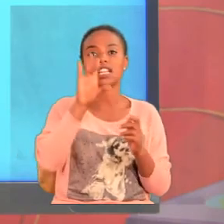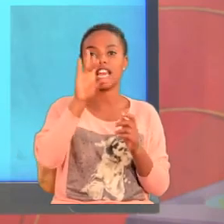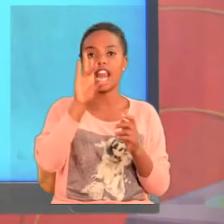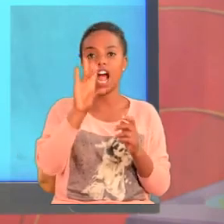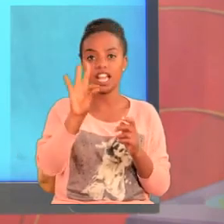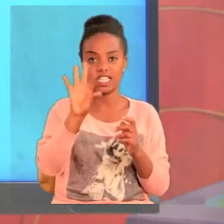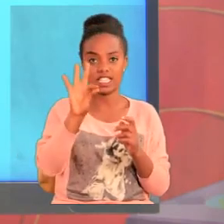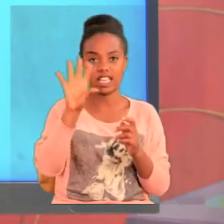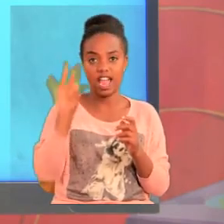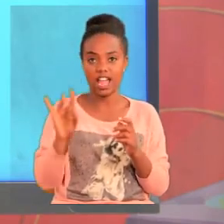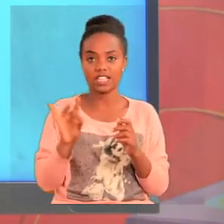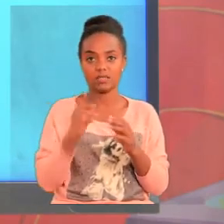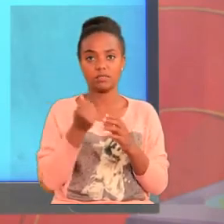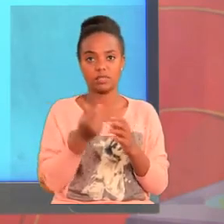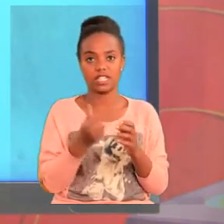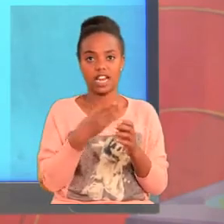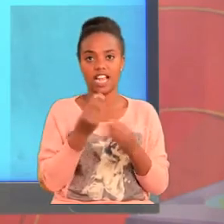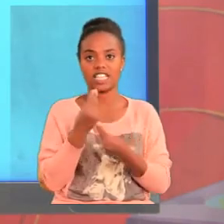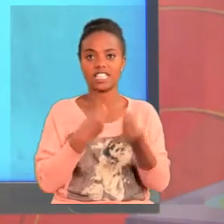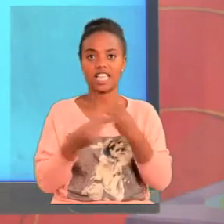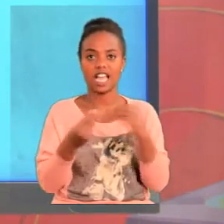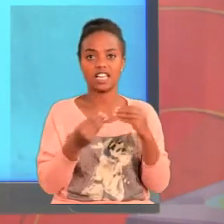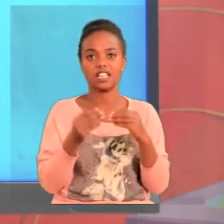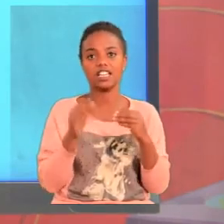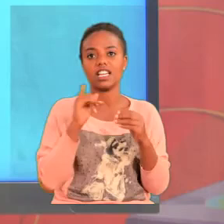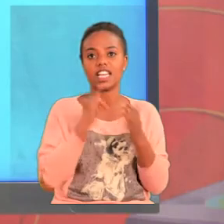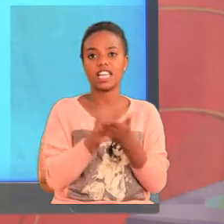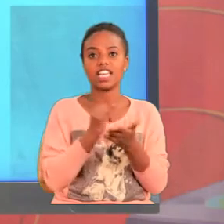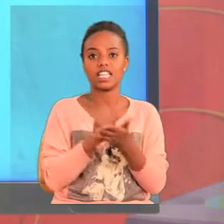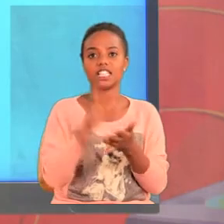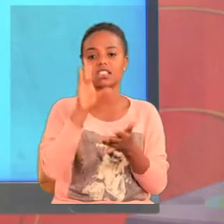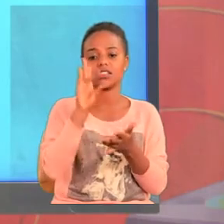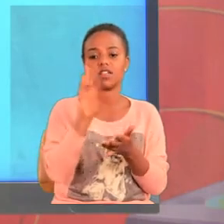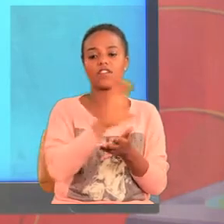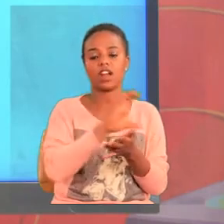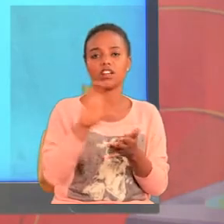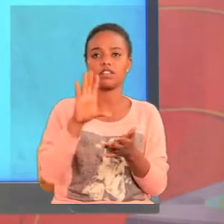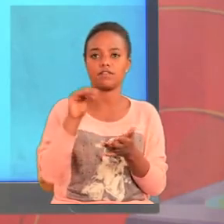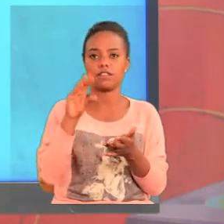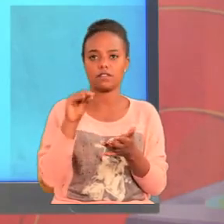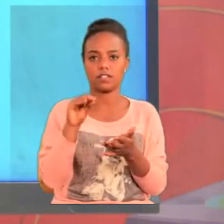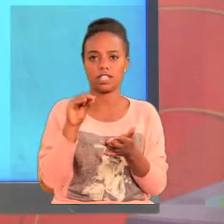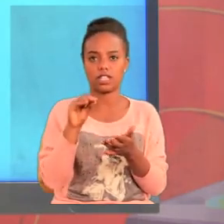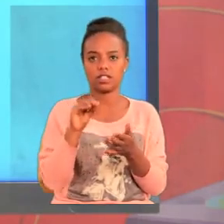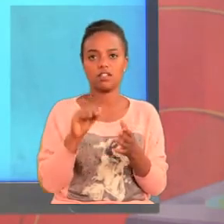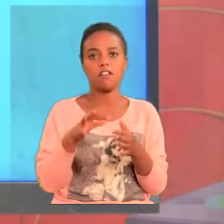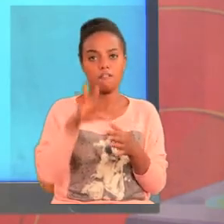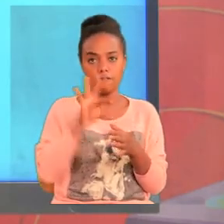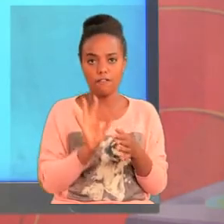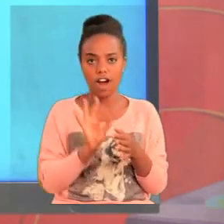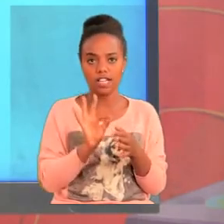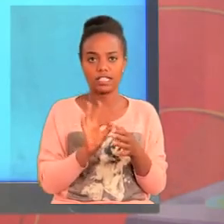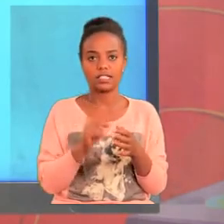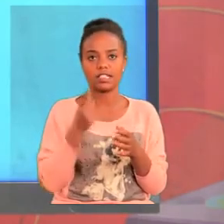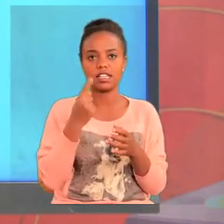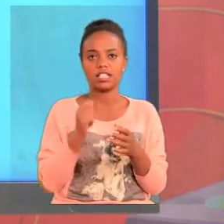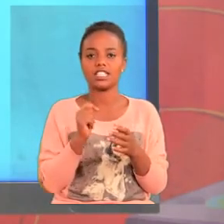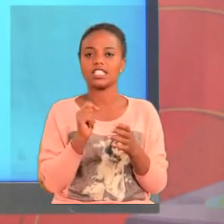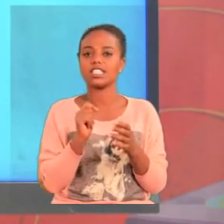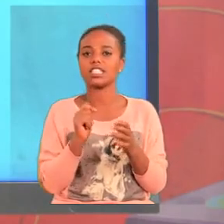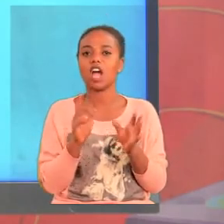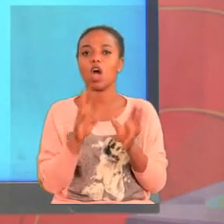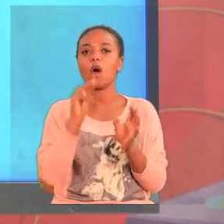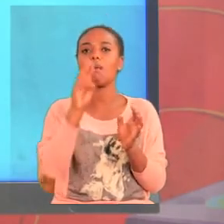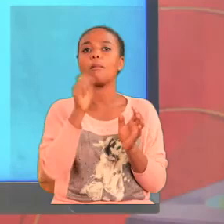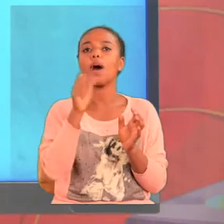birr and sell it for 750, find the markup percent with respect to selling price,